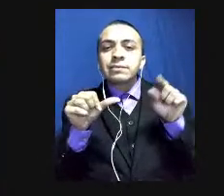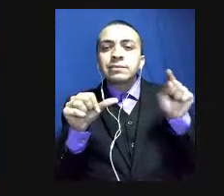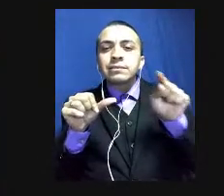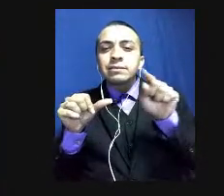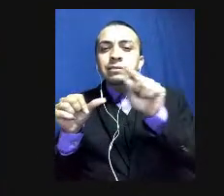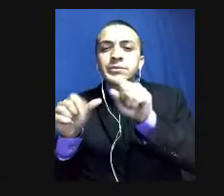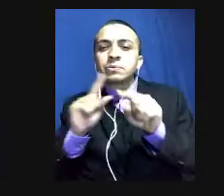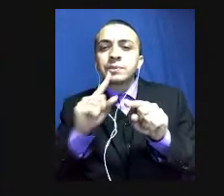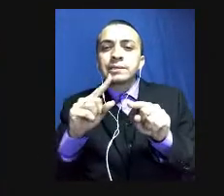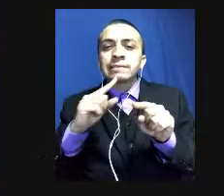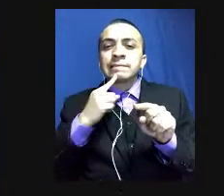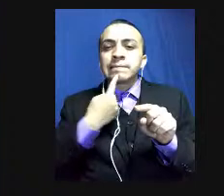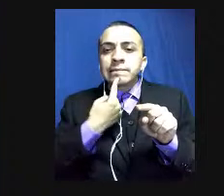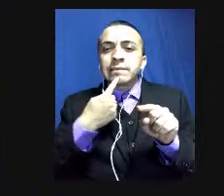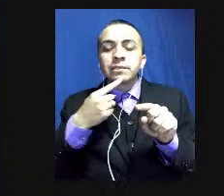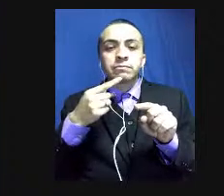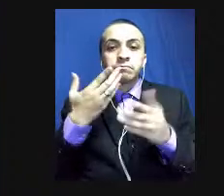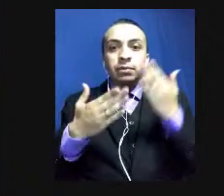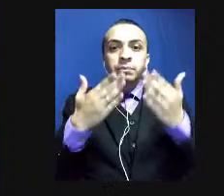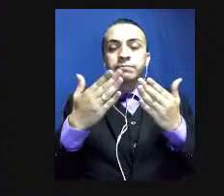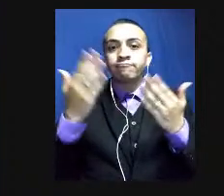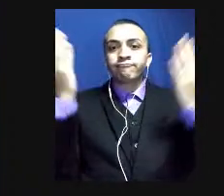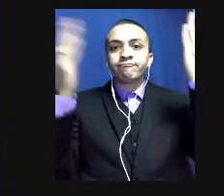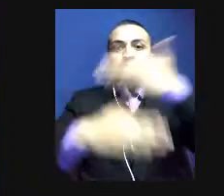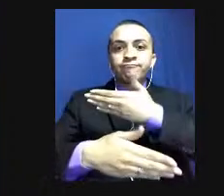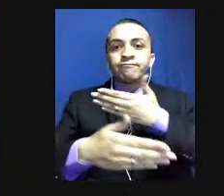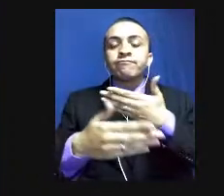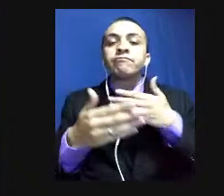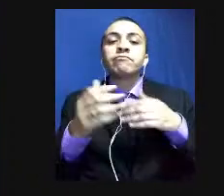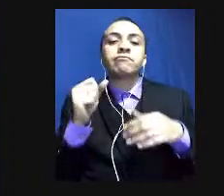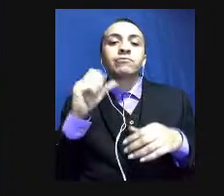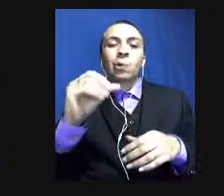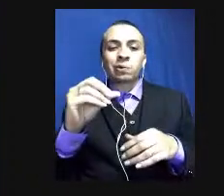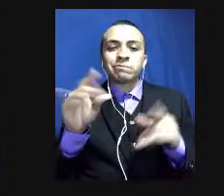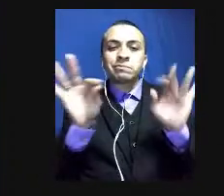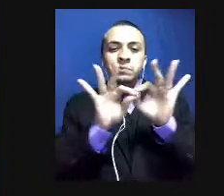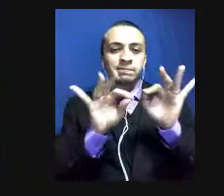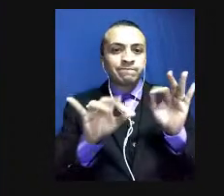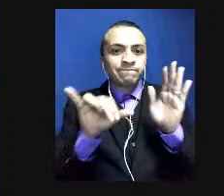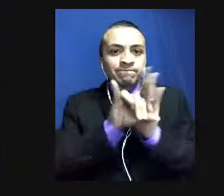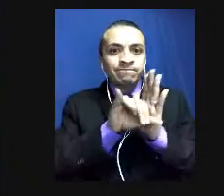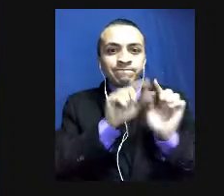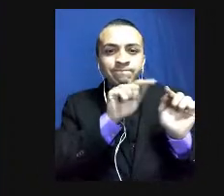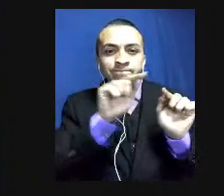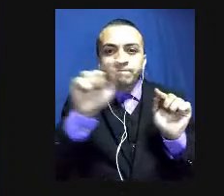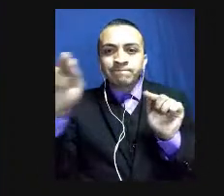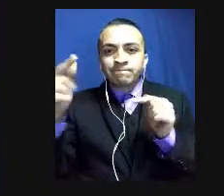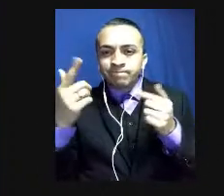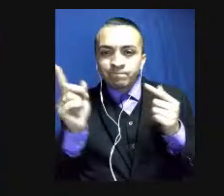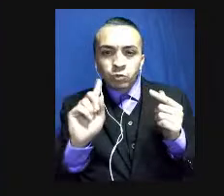seen except over a period of time of number of fire returning, fire days.